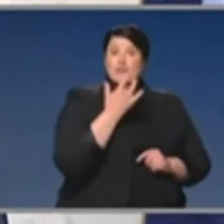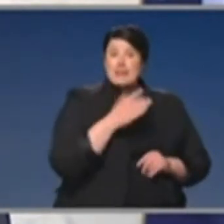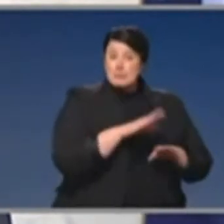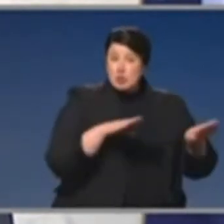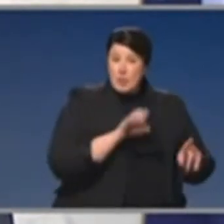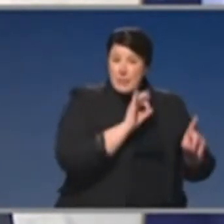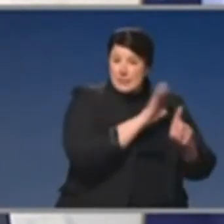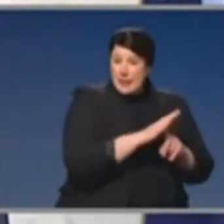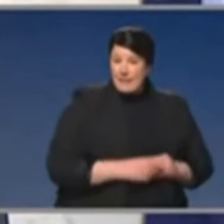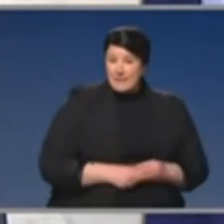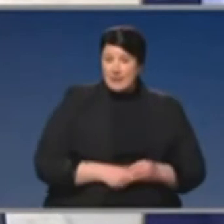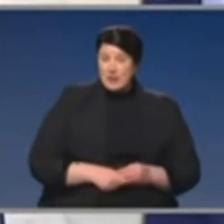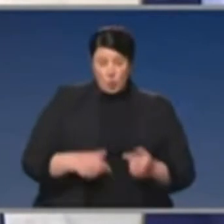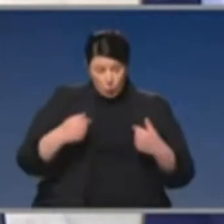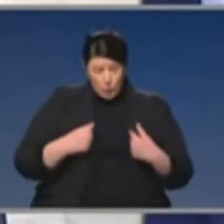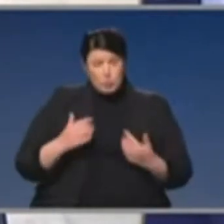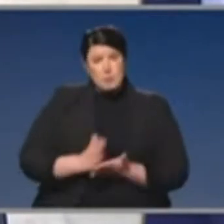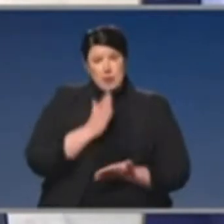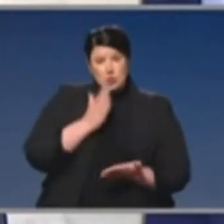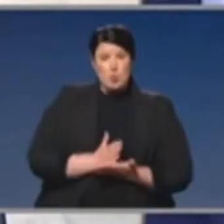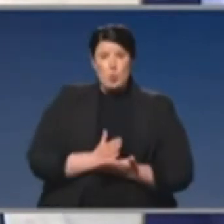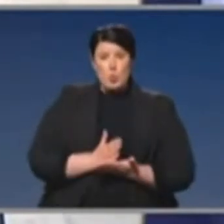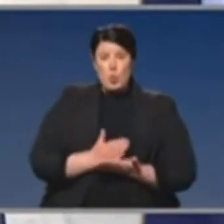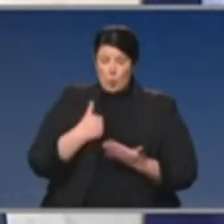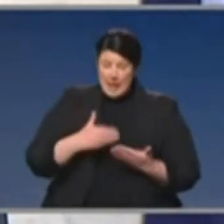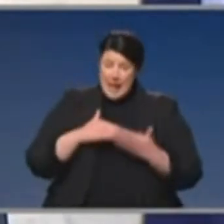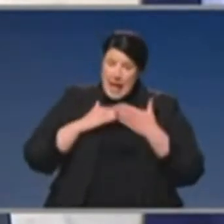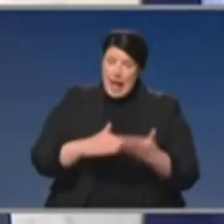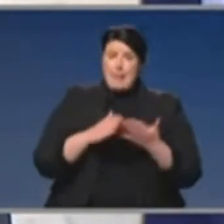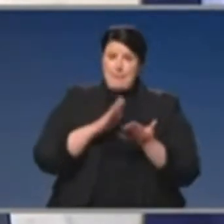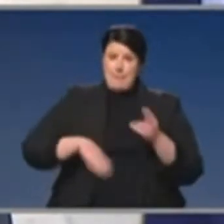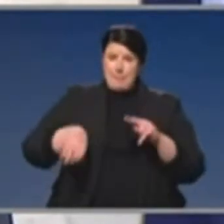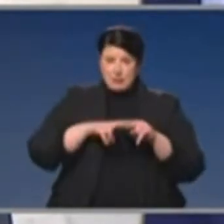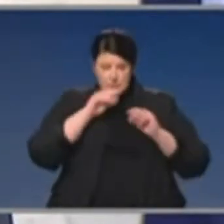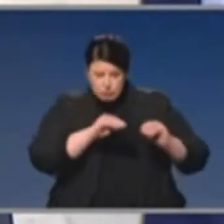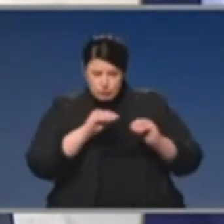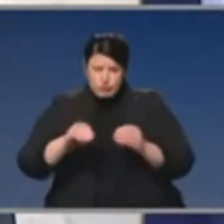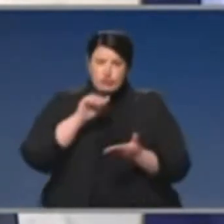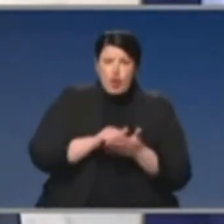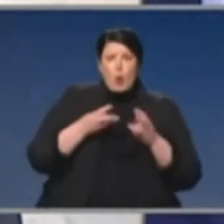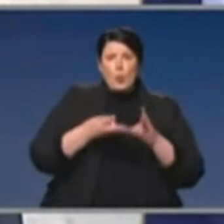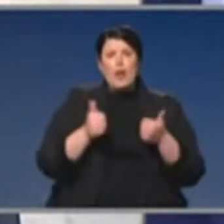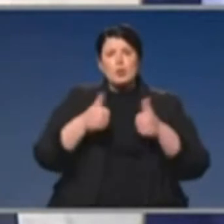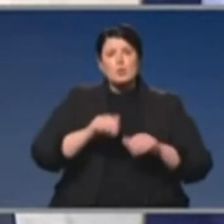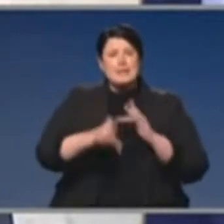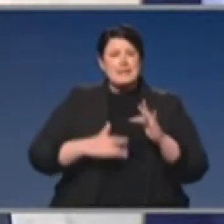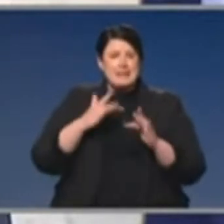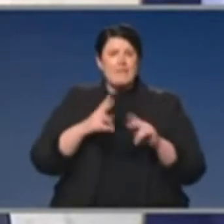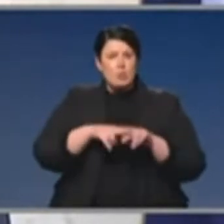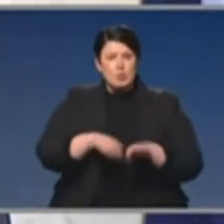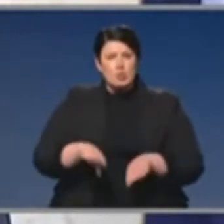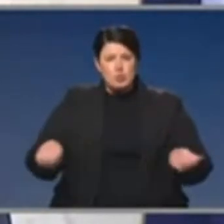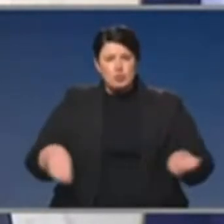as leaders in the community, we want to make sure that we can help parents educate their kids. So I think protection is very